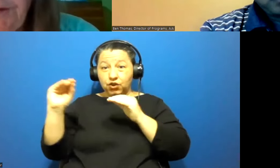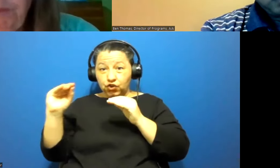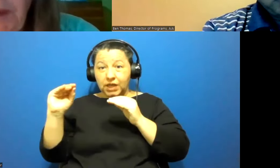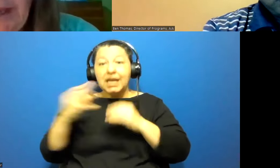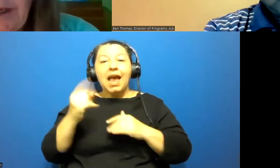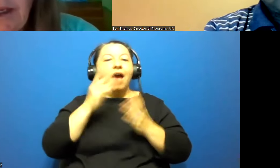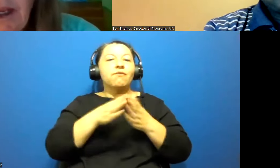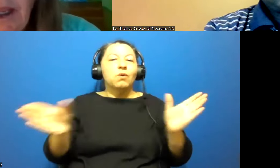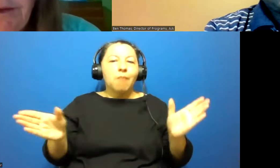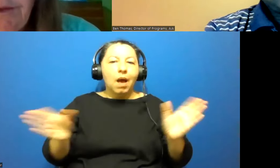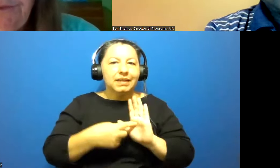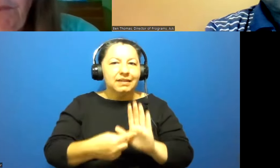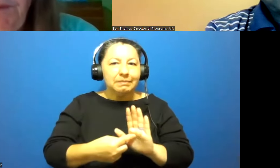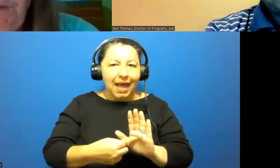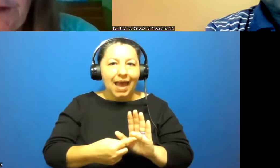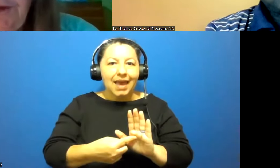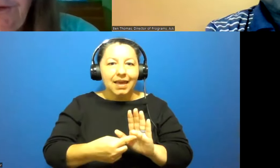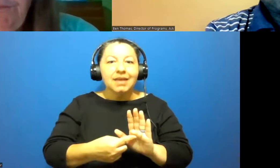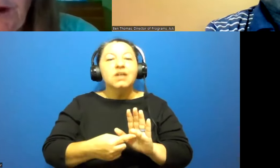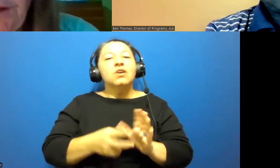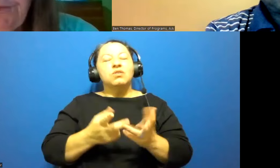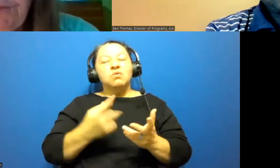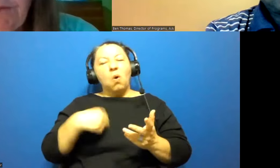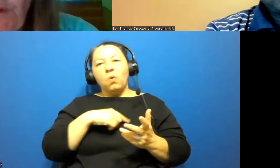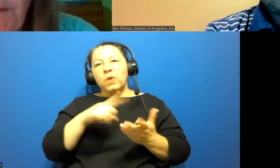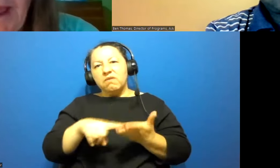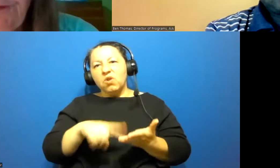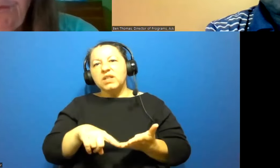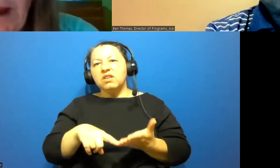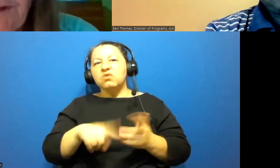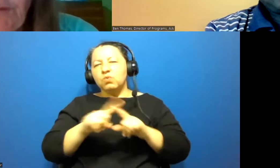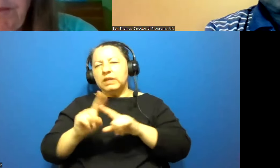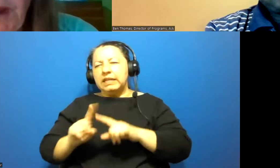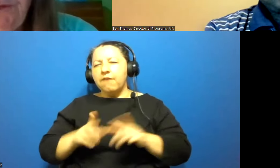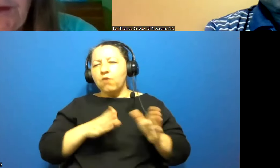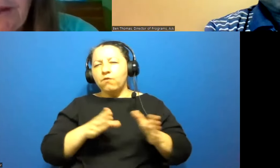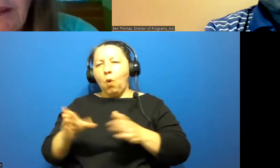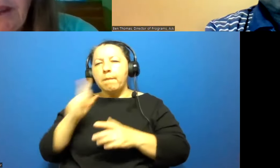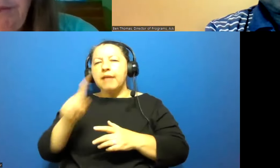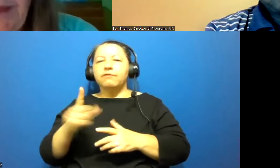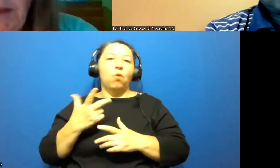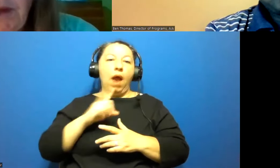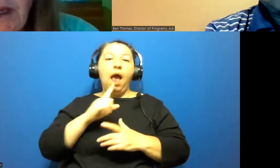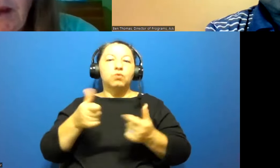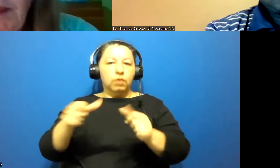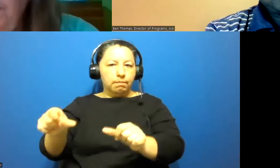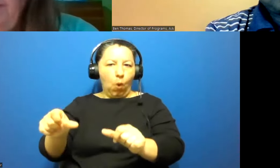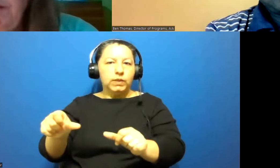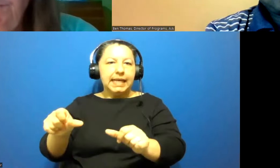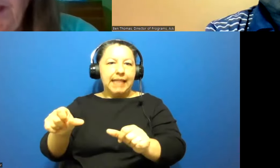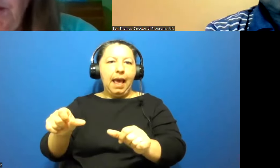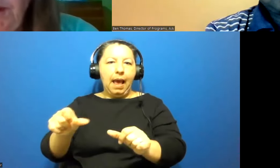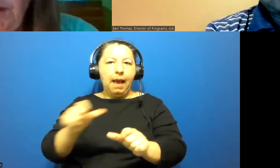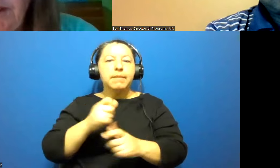public display. And so we've looked into various formats for actually posting them and making